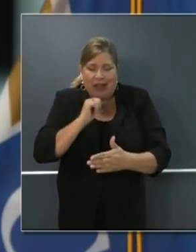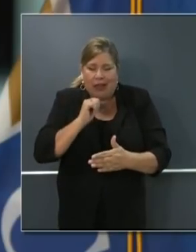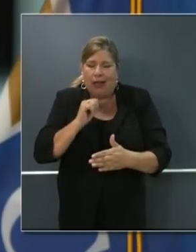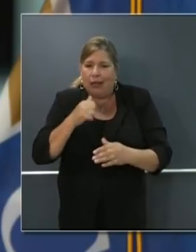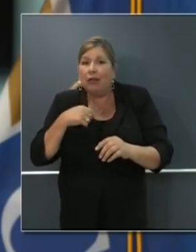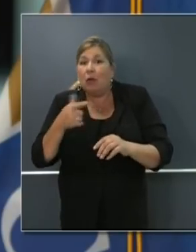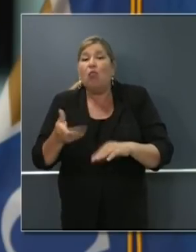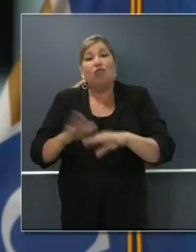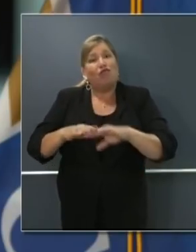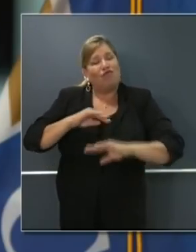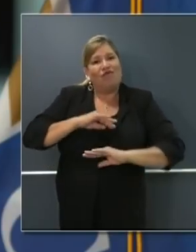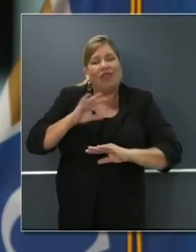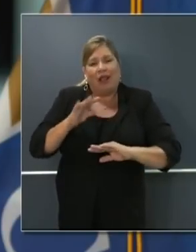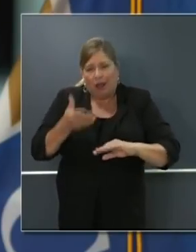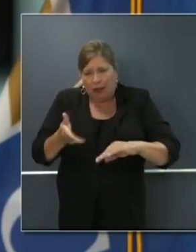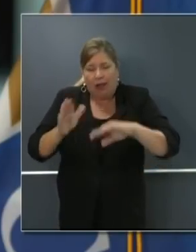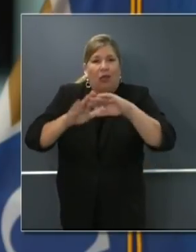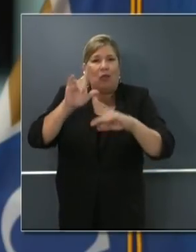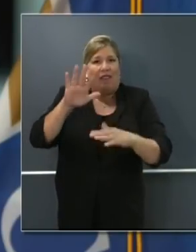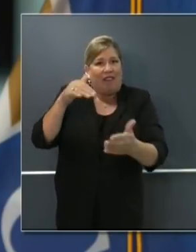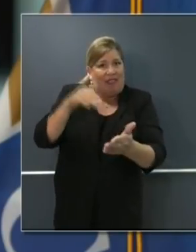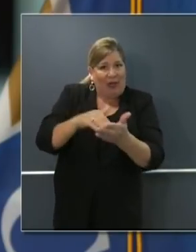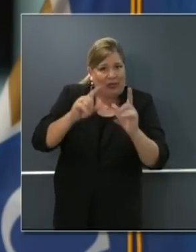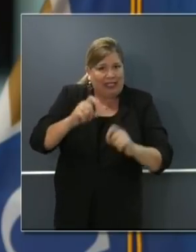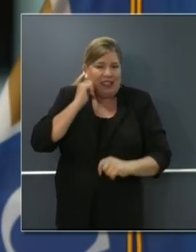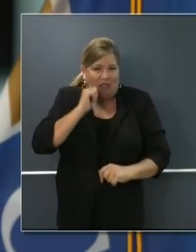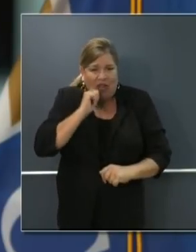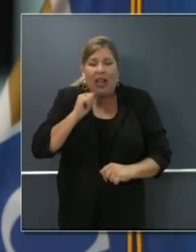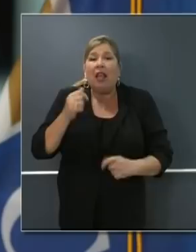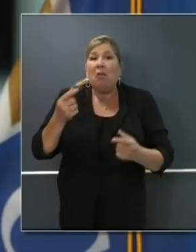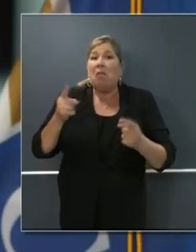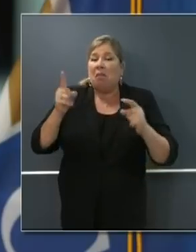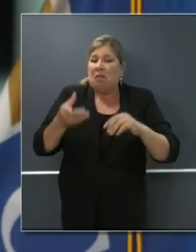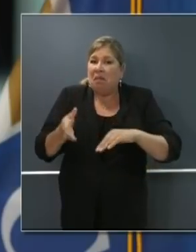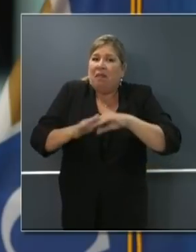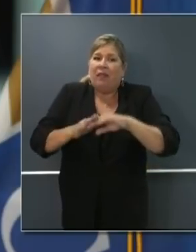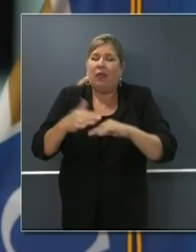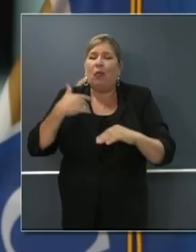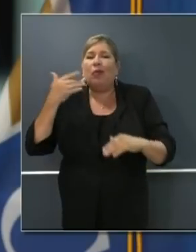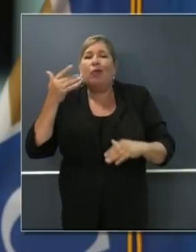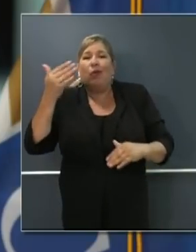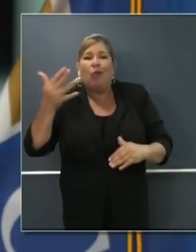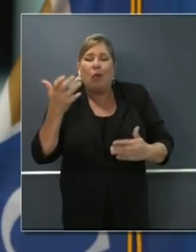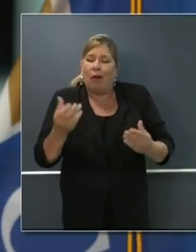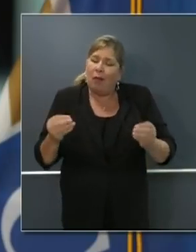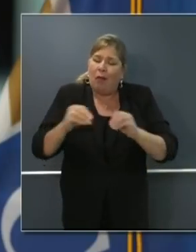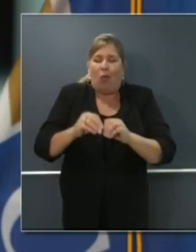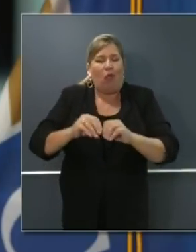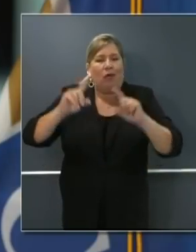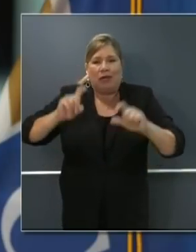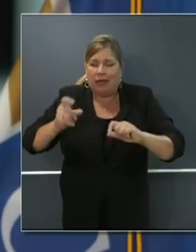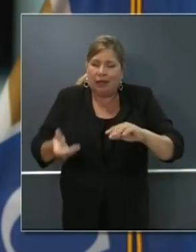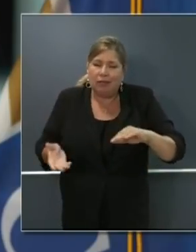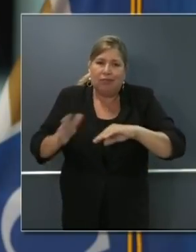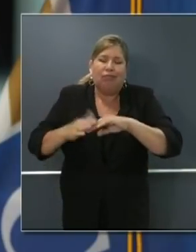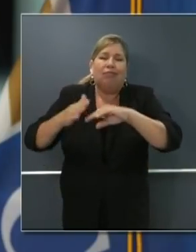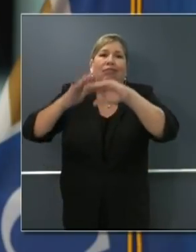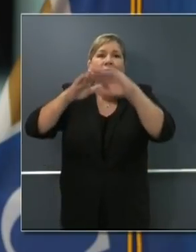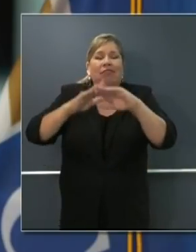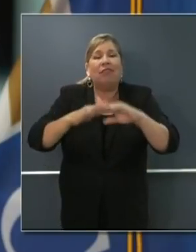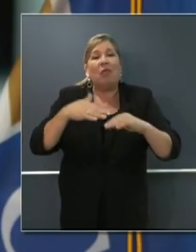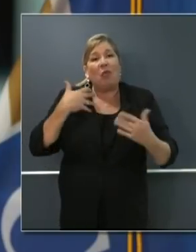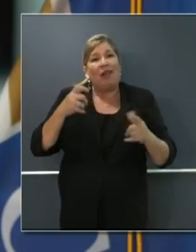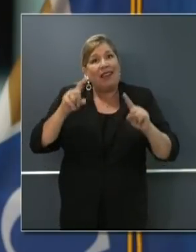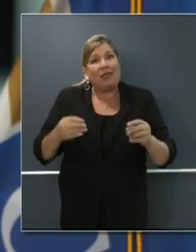25,000 tests. We're meeting those goals, your expectations. We are also getting those testing sites up in rural California and in inner city